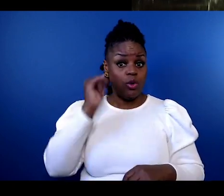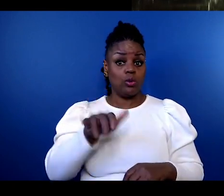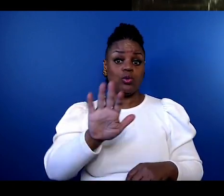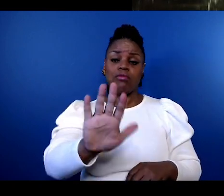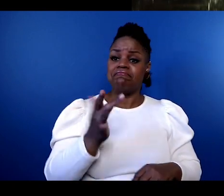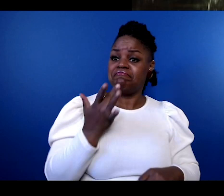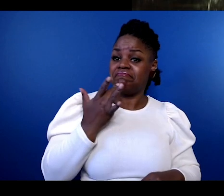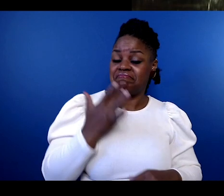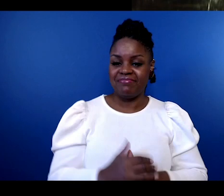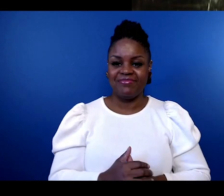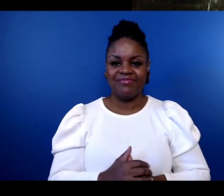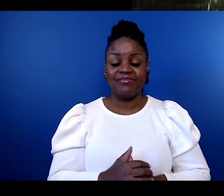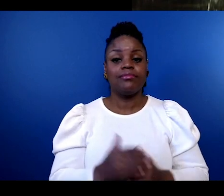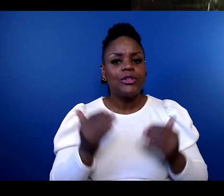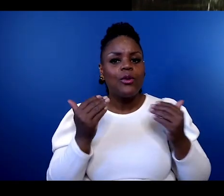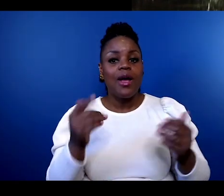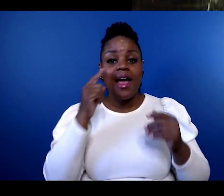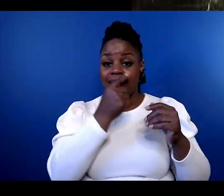Go ahead and close your eyes.